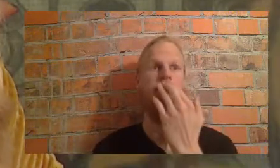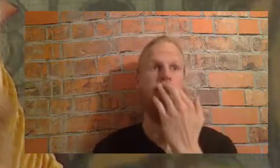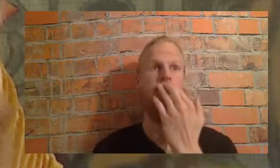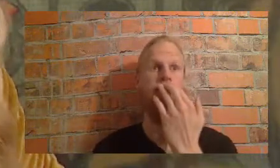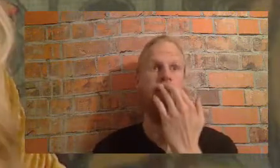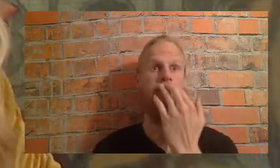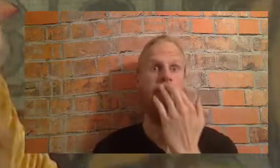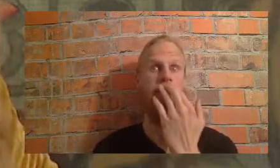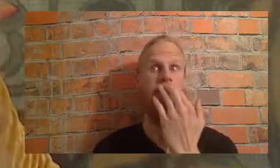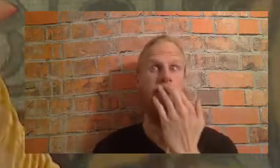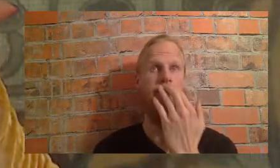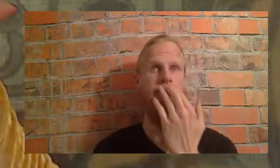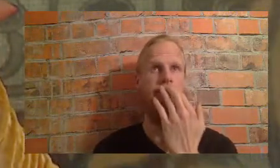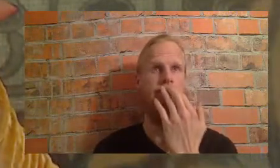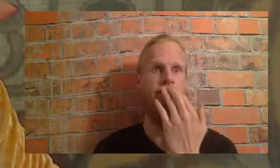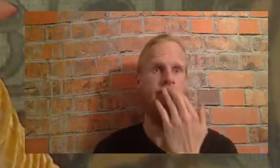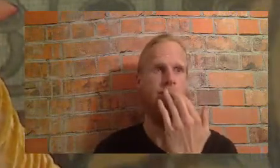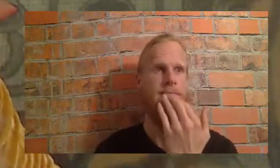Tapping under the lips.